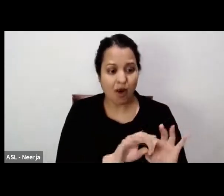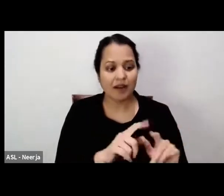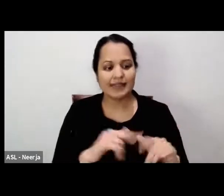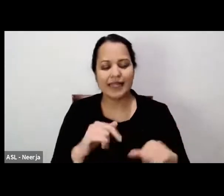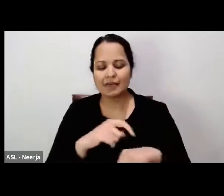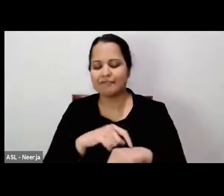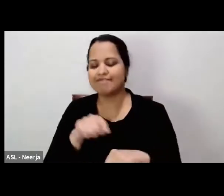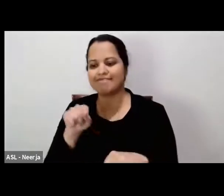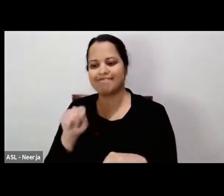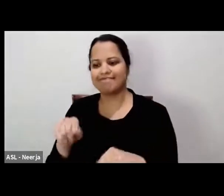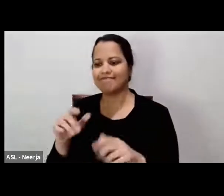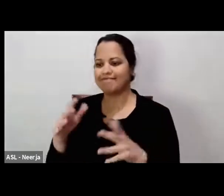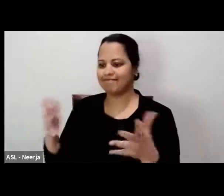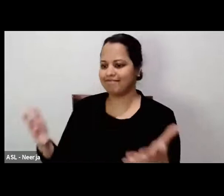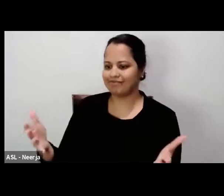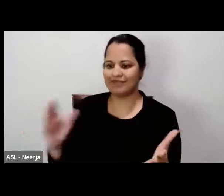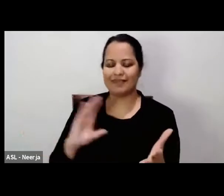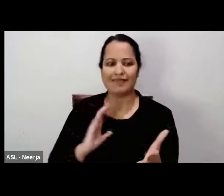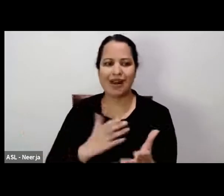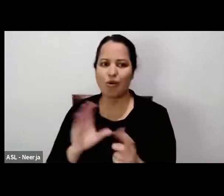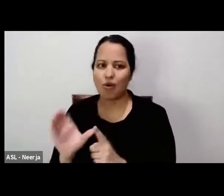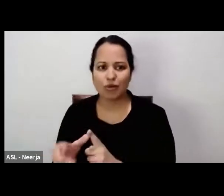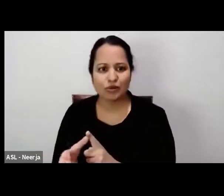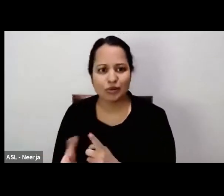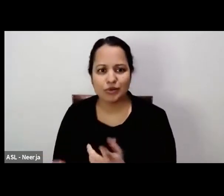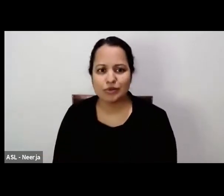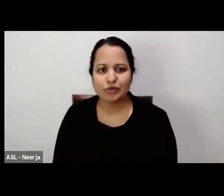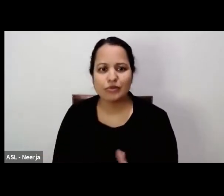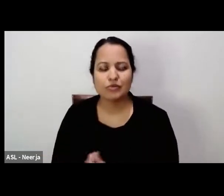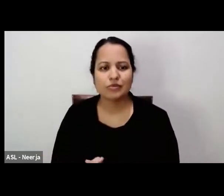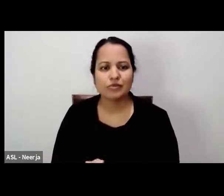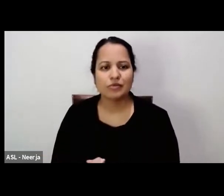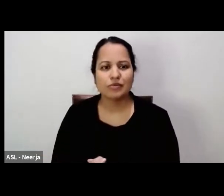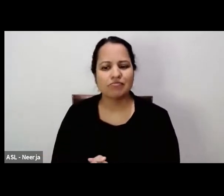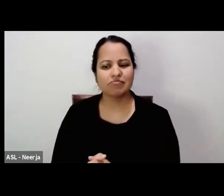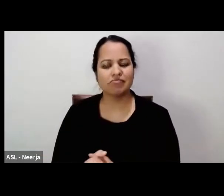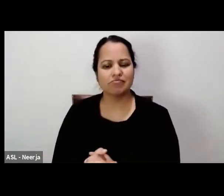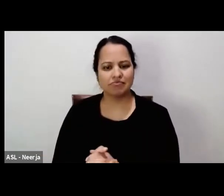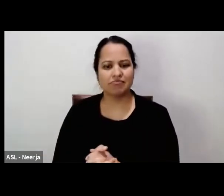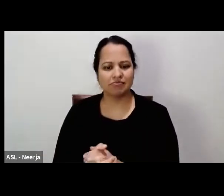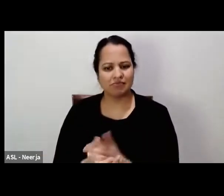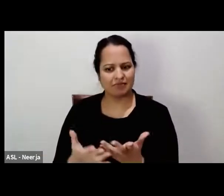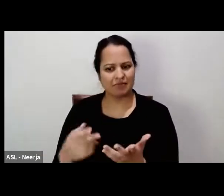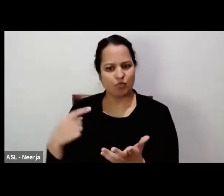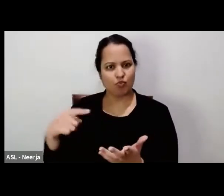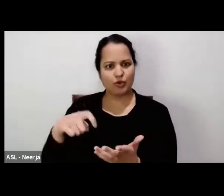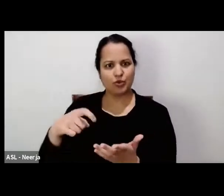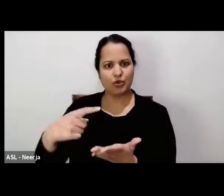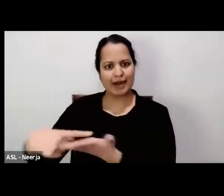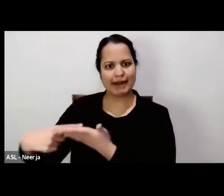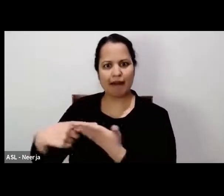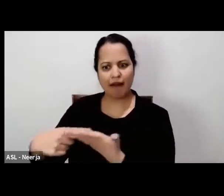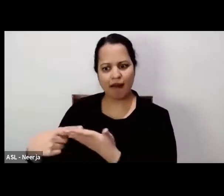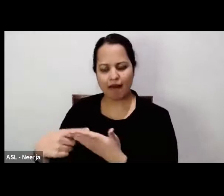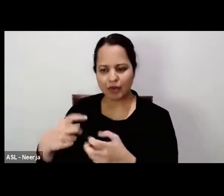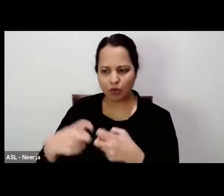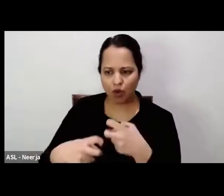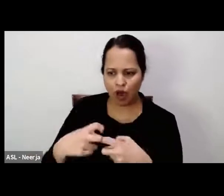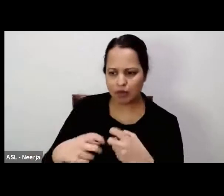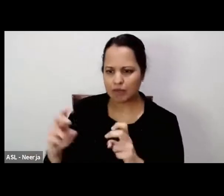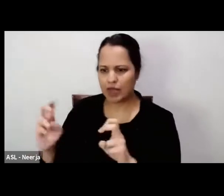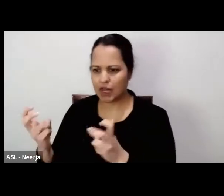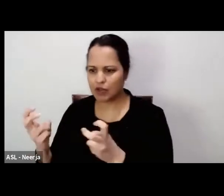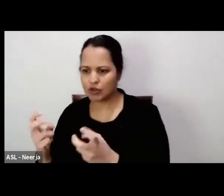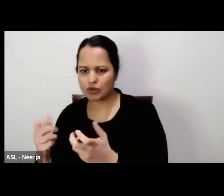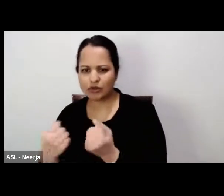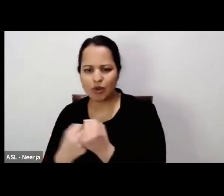in terms of really just changing our culture and of making sure that we're talking about these issues, talking with one another and supporting